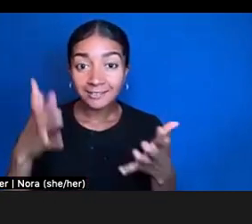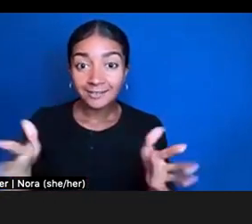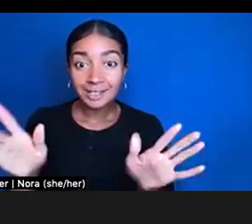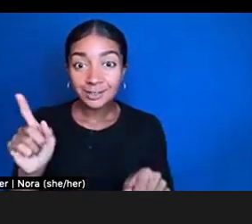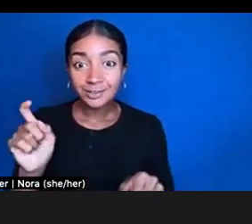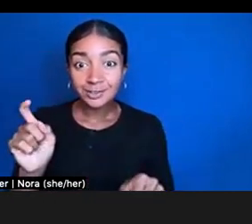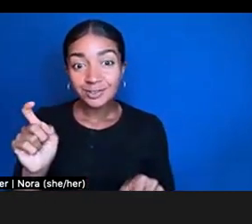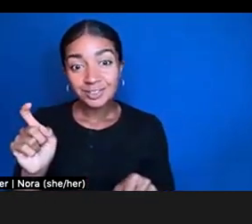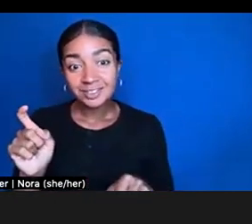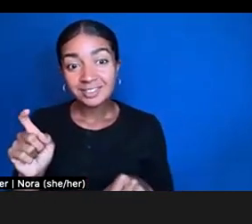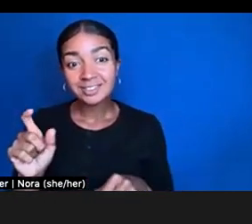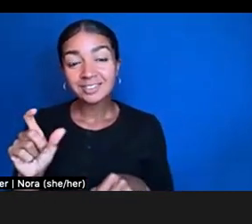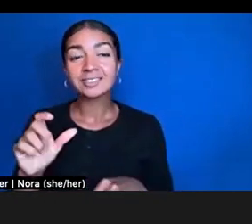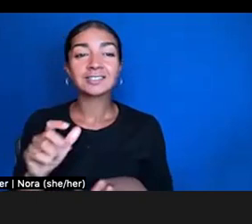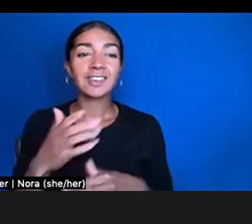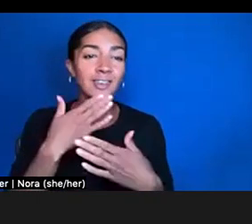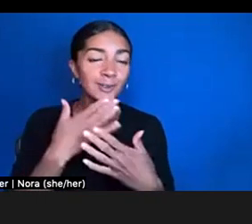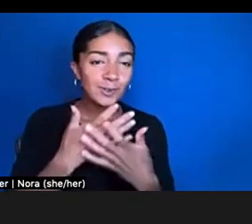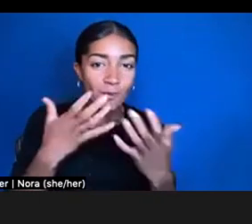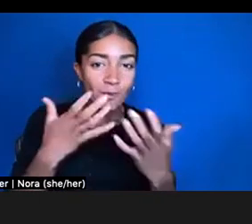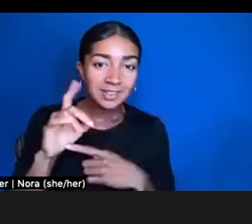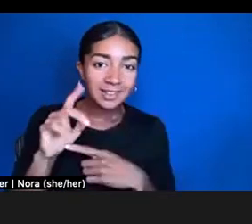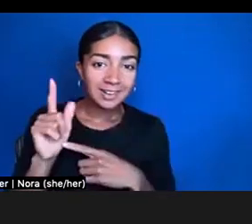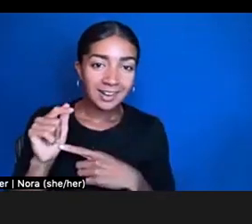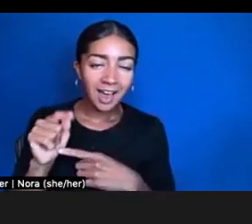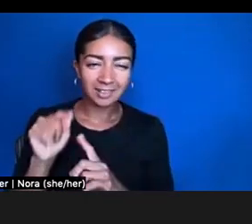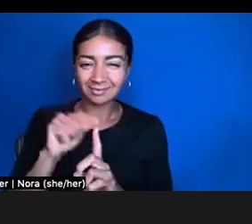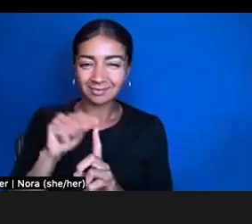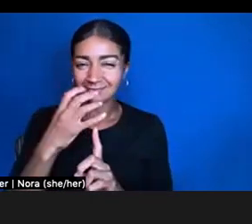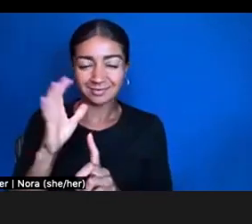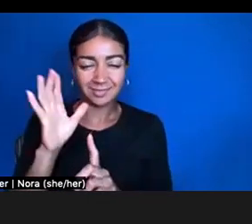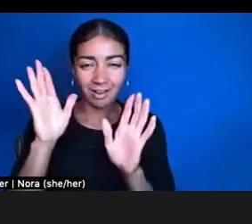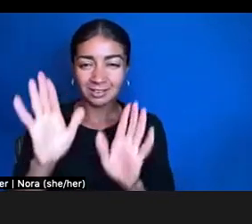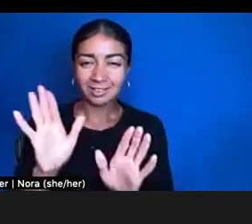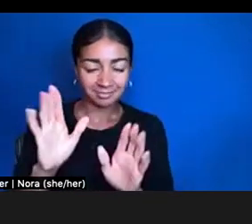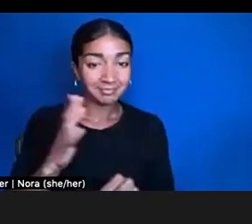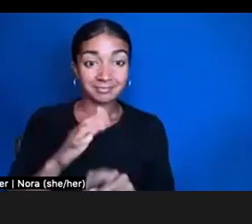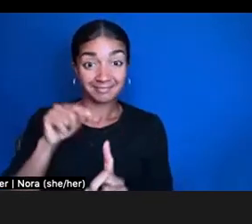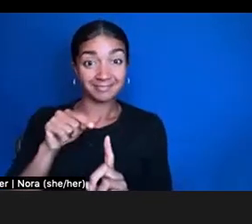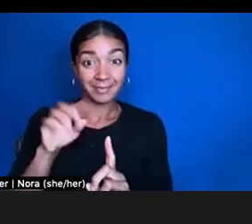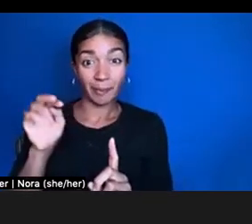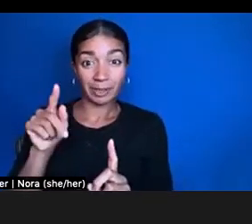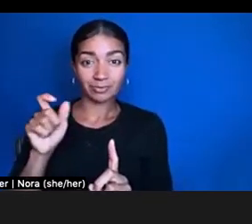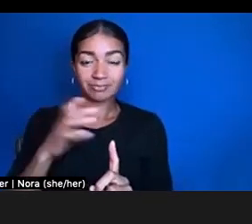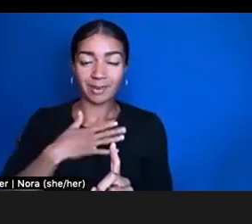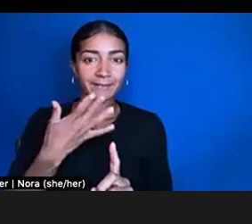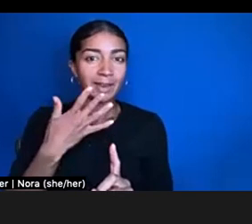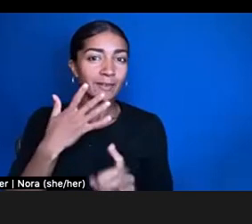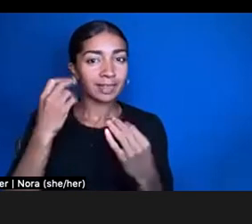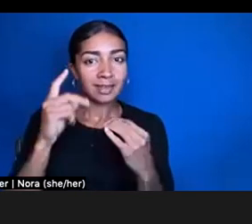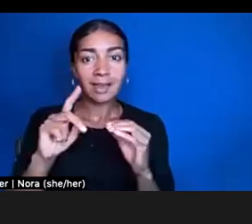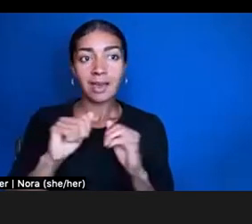Well, thank you so much, Linda. That was awesome. This is my favorite module. Thinking about how we take good care of